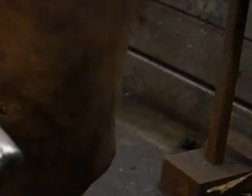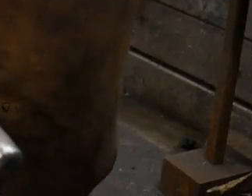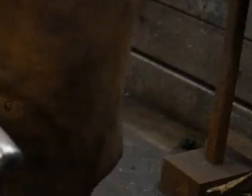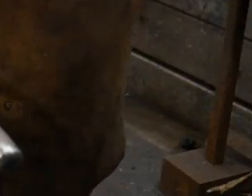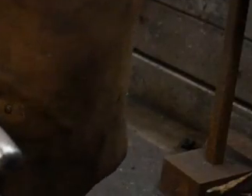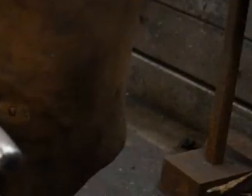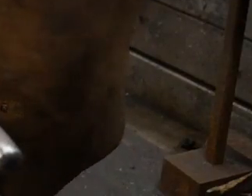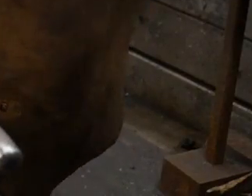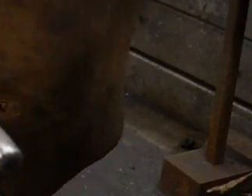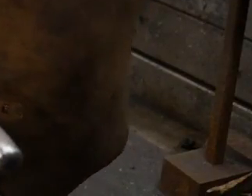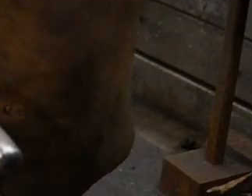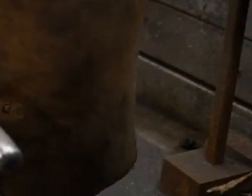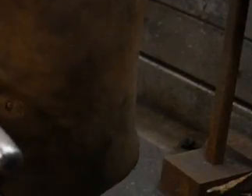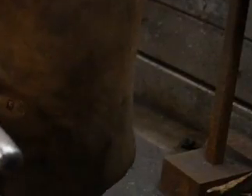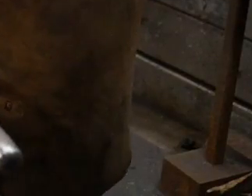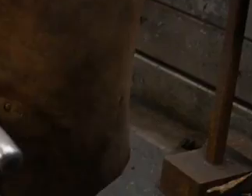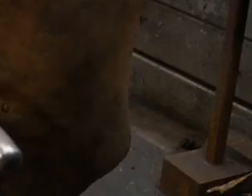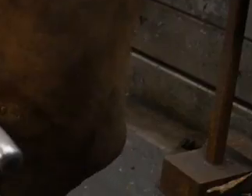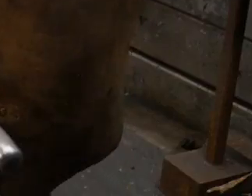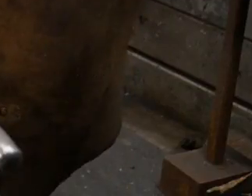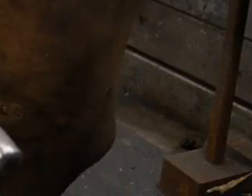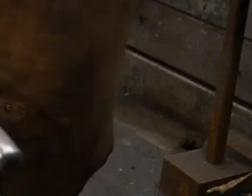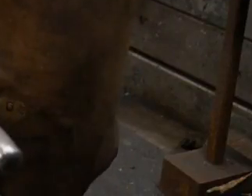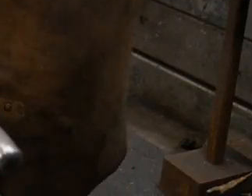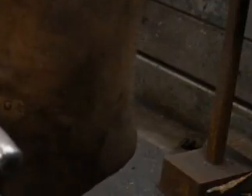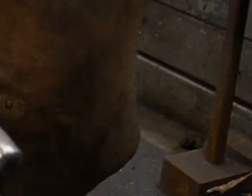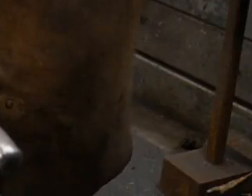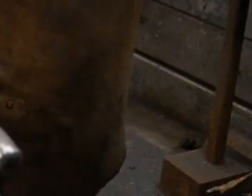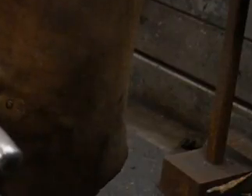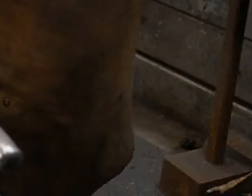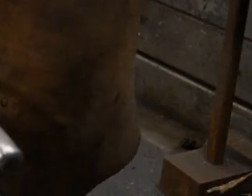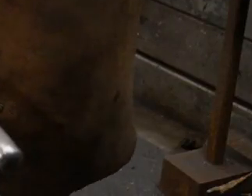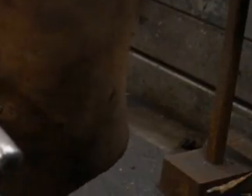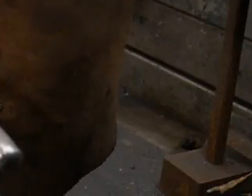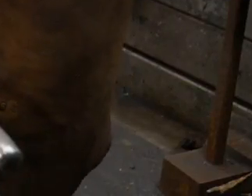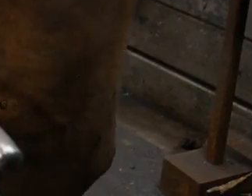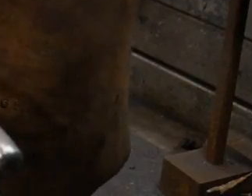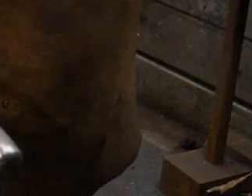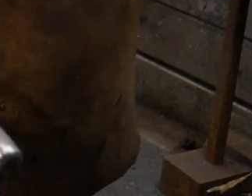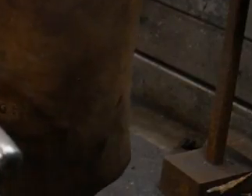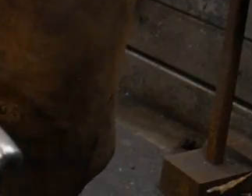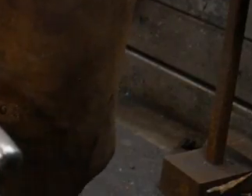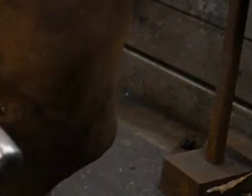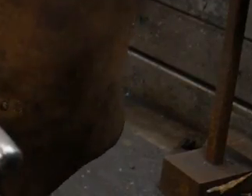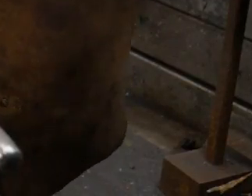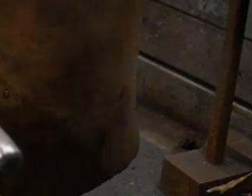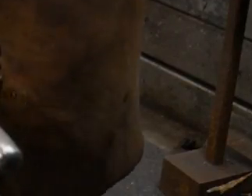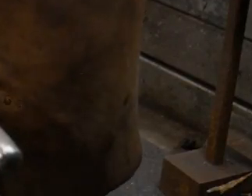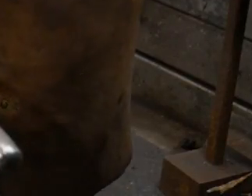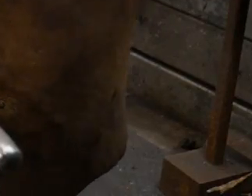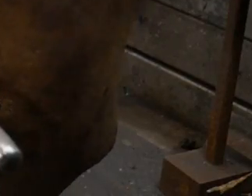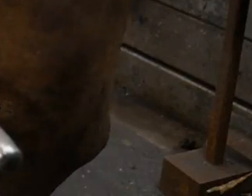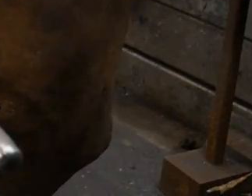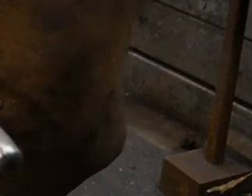round wrought iron is going to be a higher grade. Can anybody take a guess why?